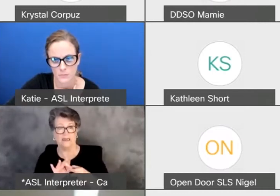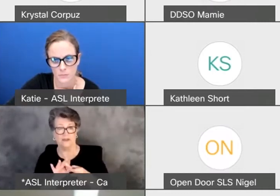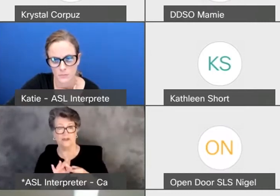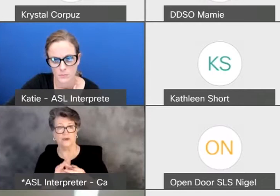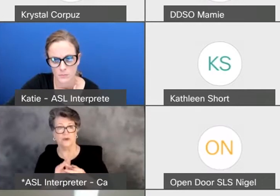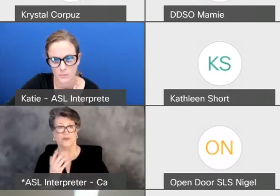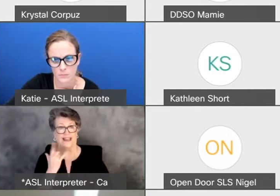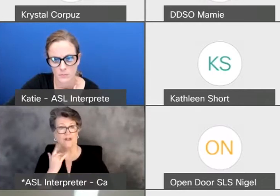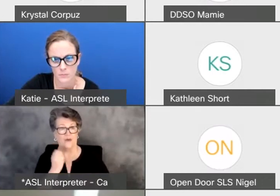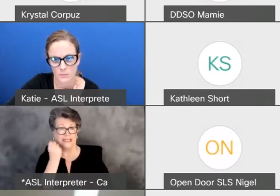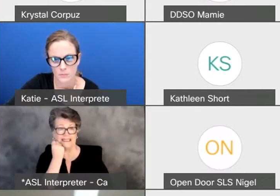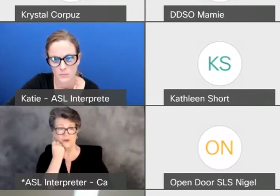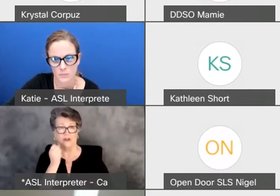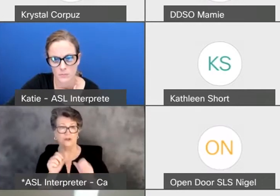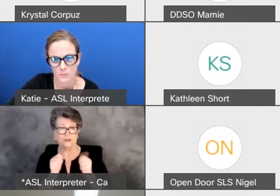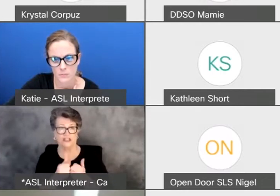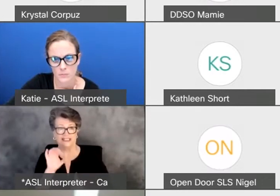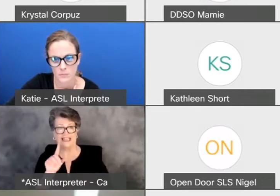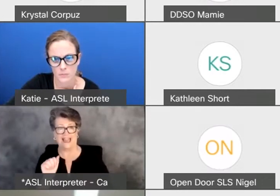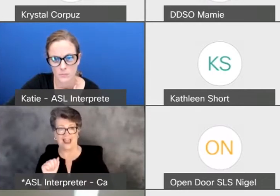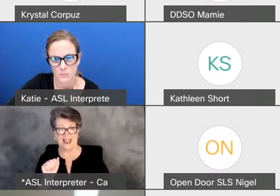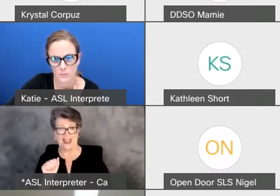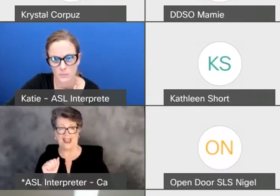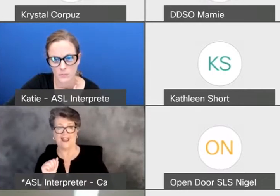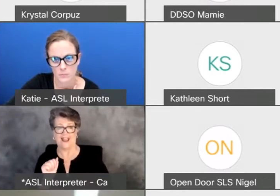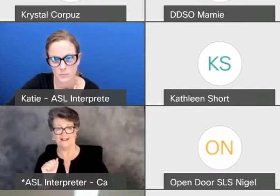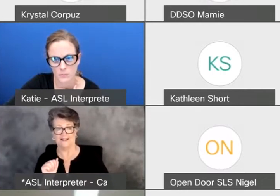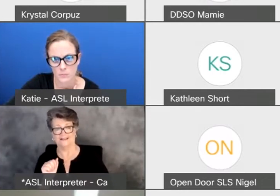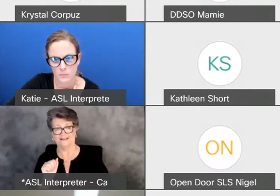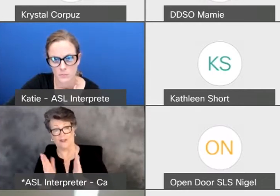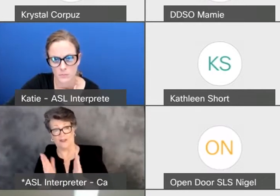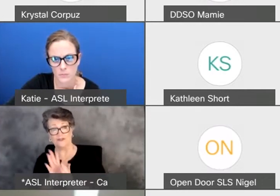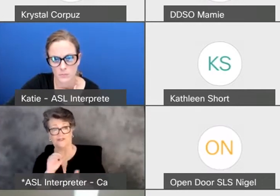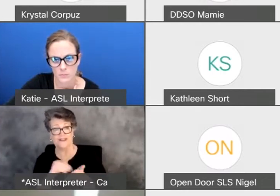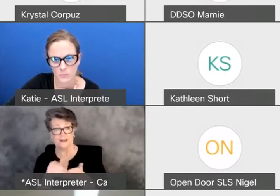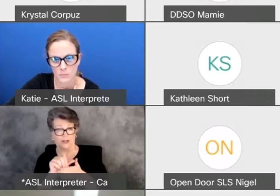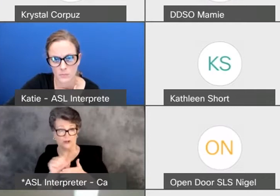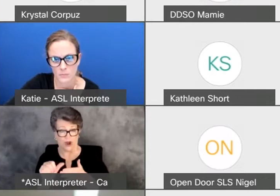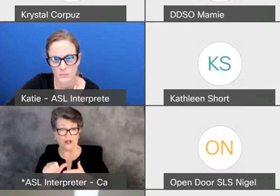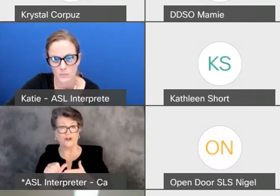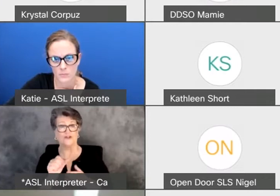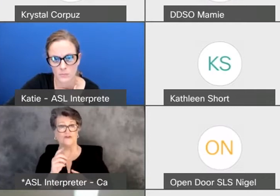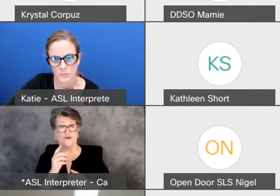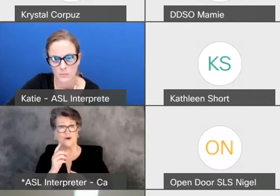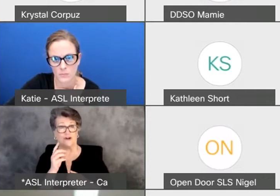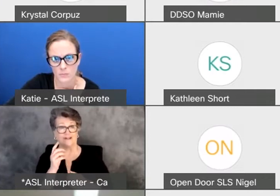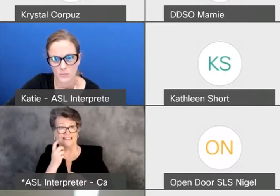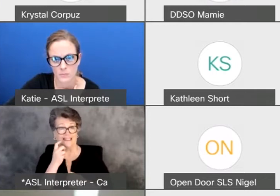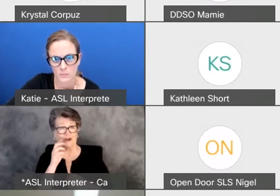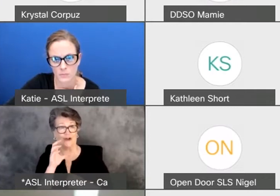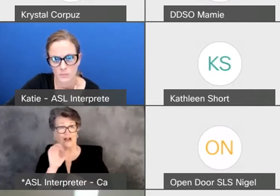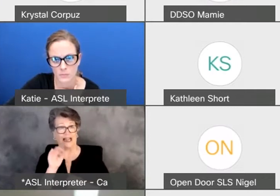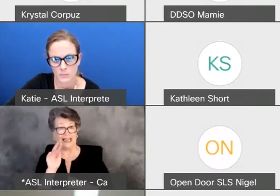Dental Association's ask for the $50 million for dental clinics and